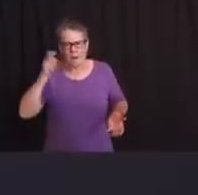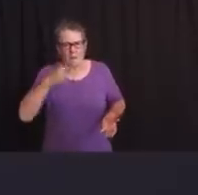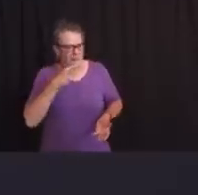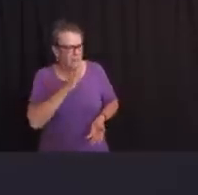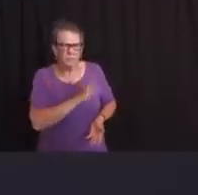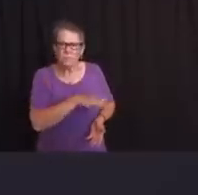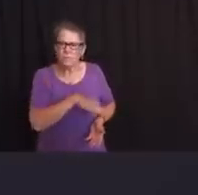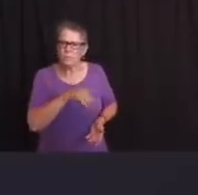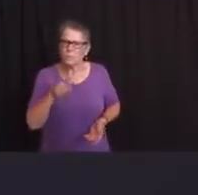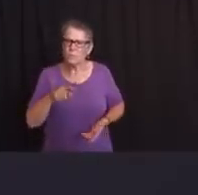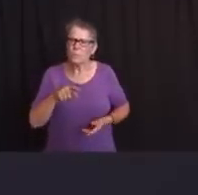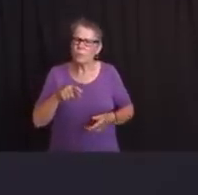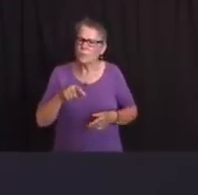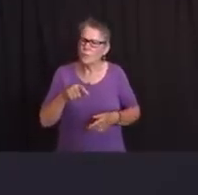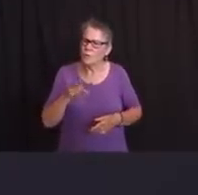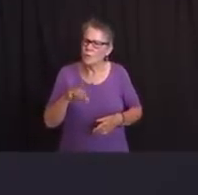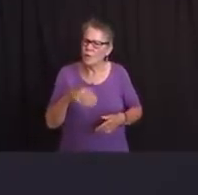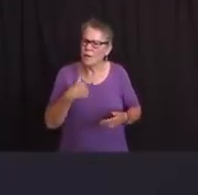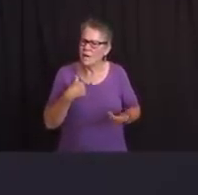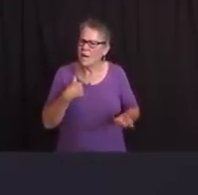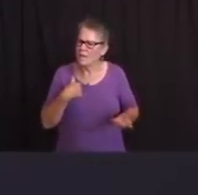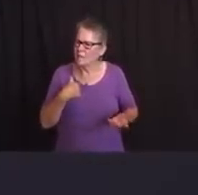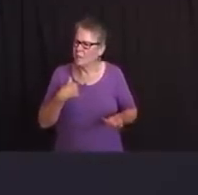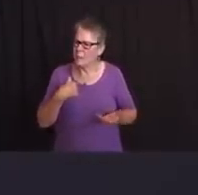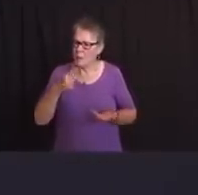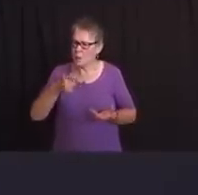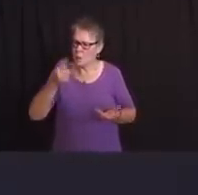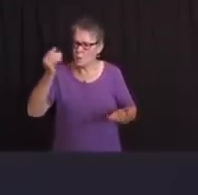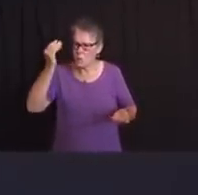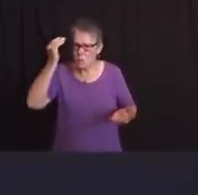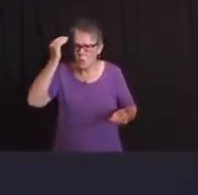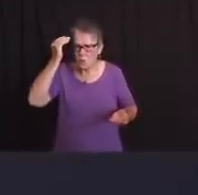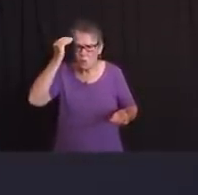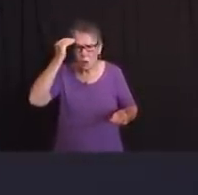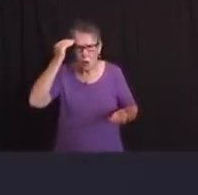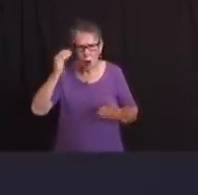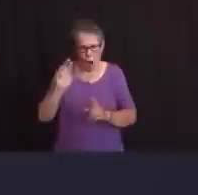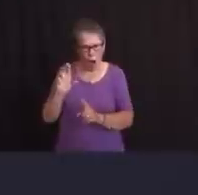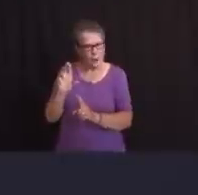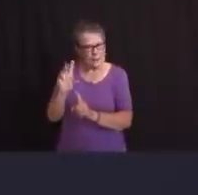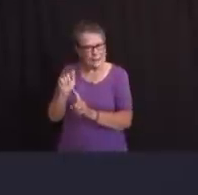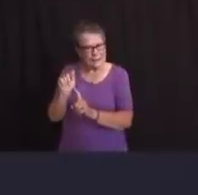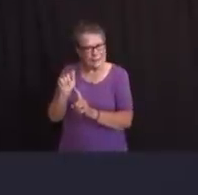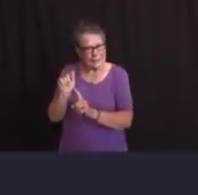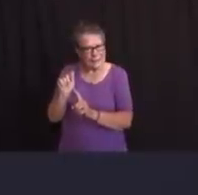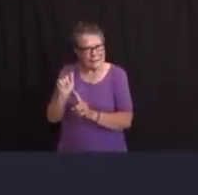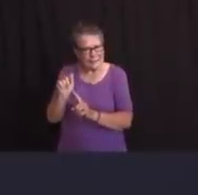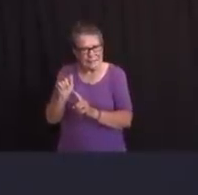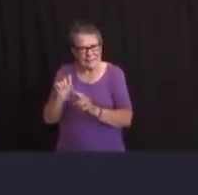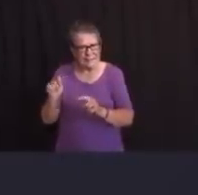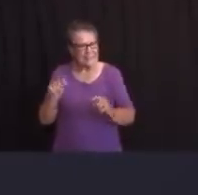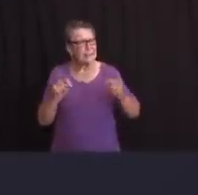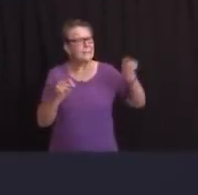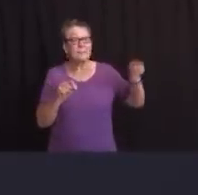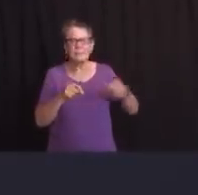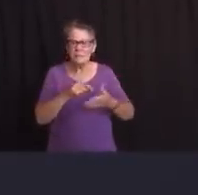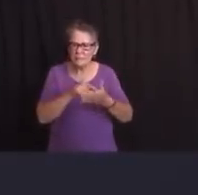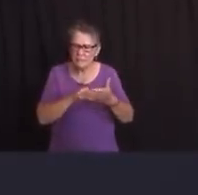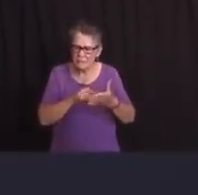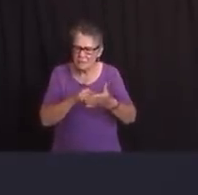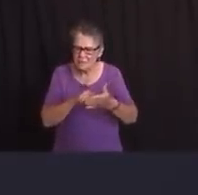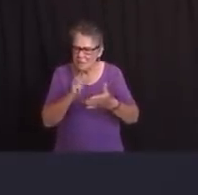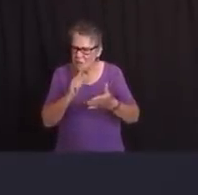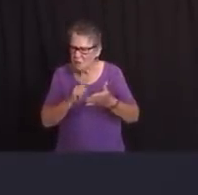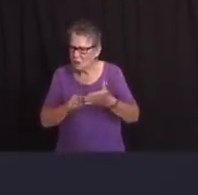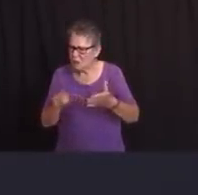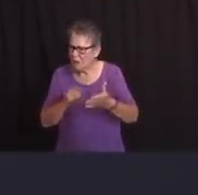standard RT off the top of your head? I'll have to look for it. Don't think I do, but let me check. It's come down a